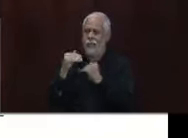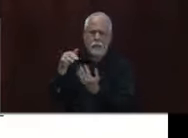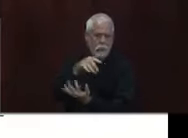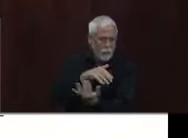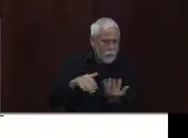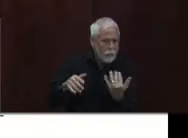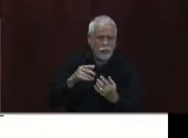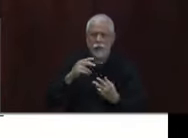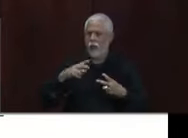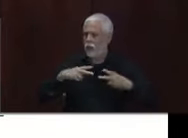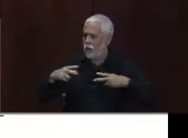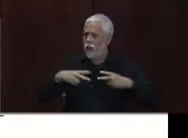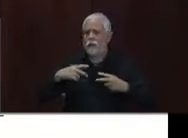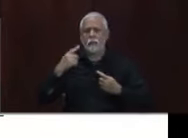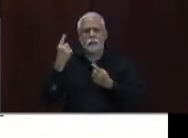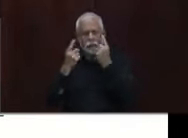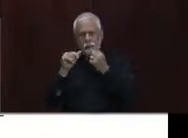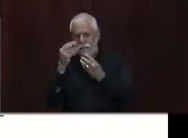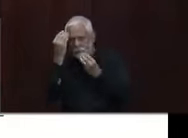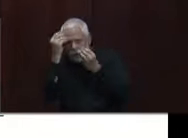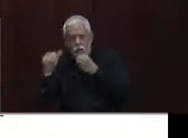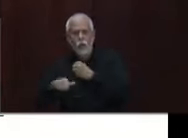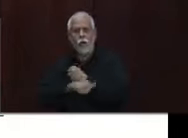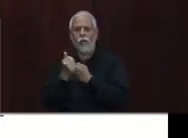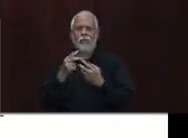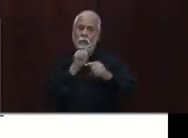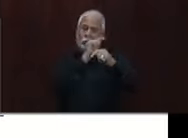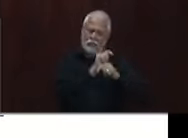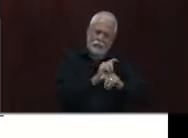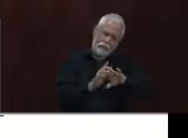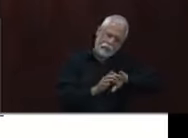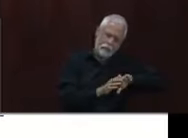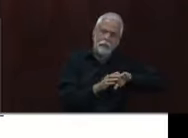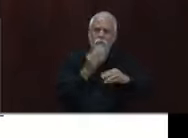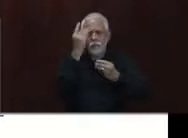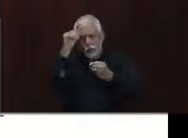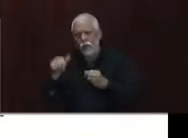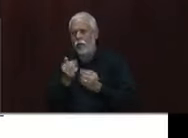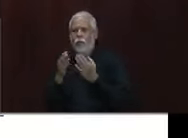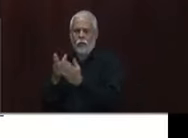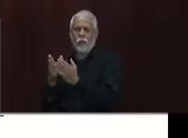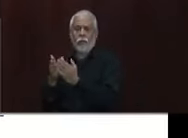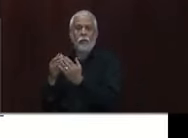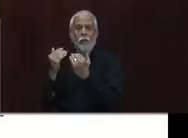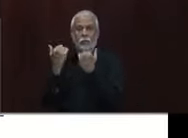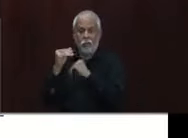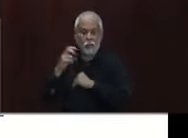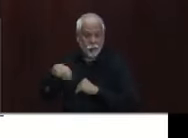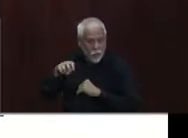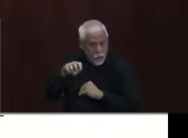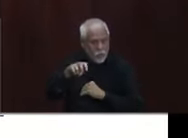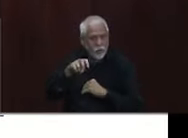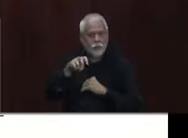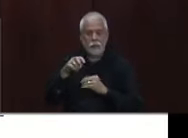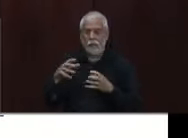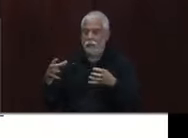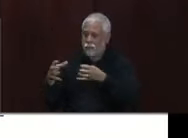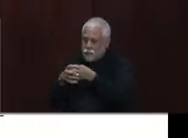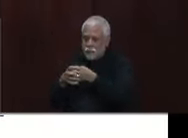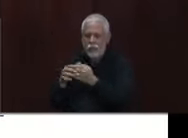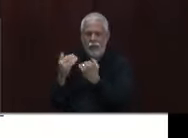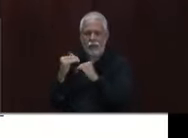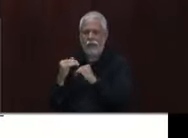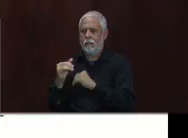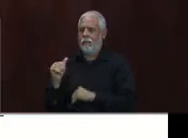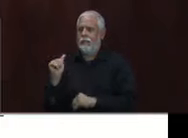interactions this holiday and consider alternatives to your traditional activities. Limit your travel and follow the mass gathering guidance